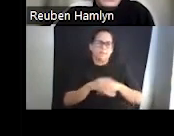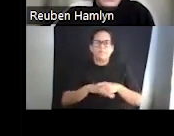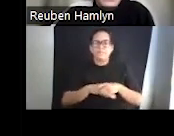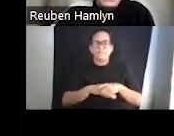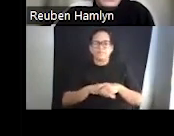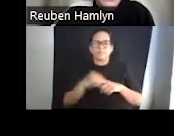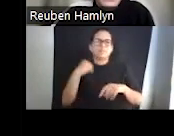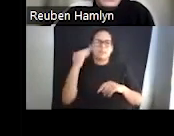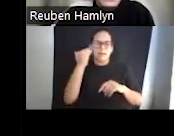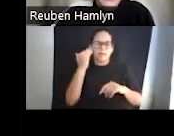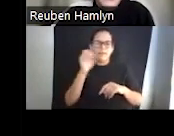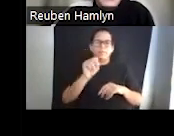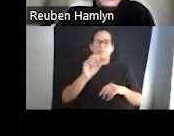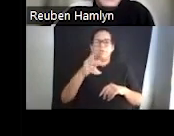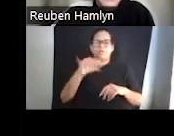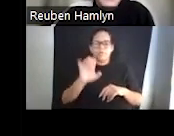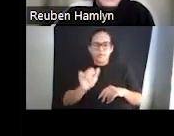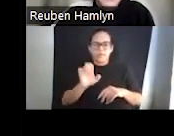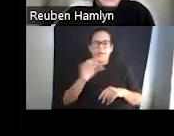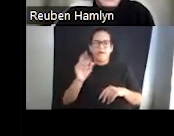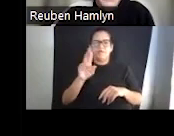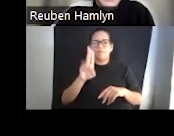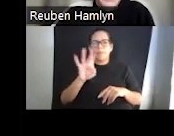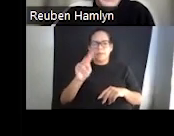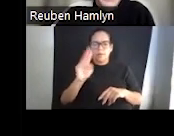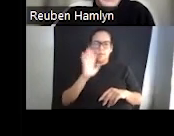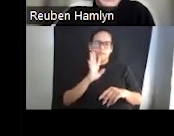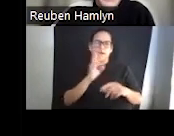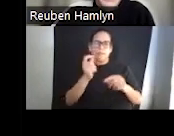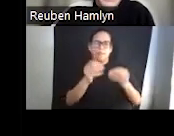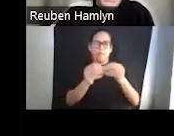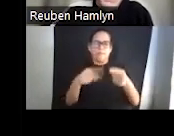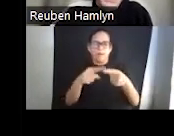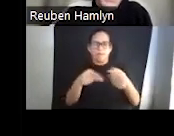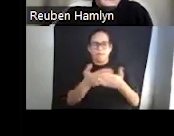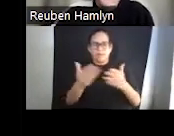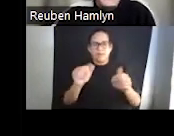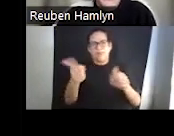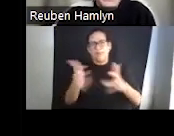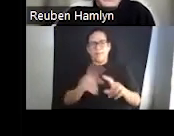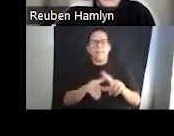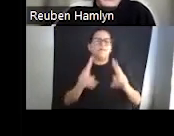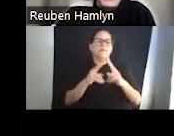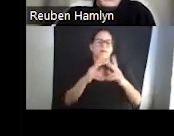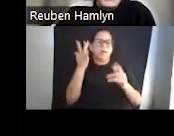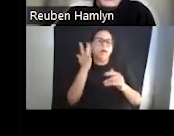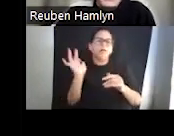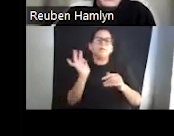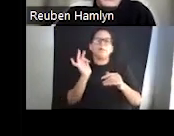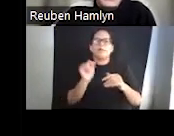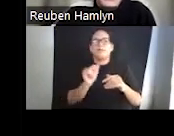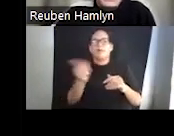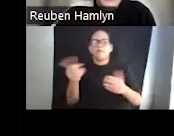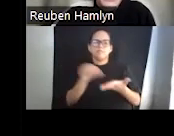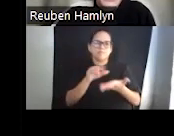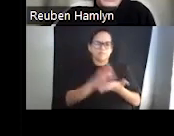And I know Sophie and Ruben are going to talk a bit more about how they do this in another body. It's very clever. Another documentary